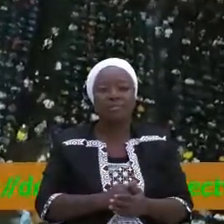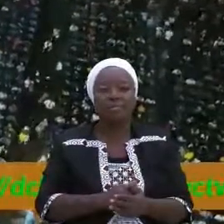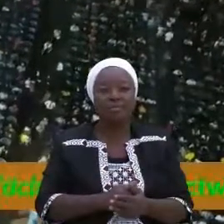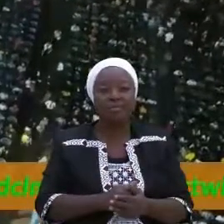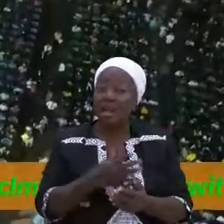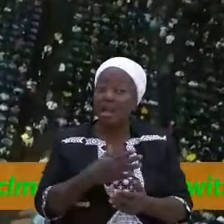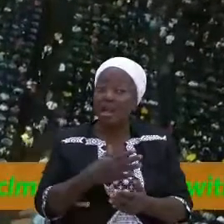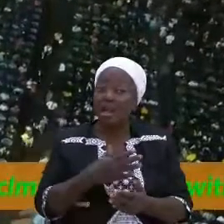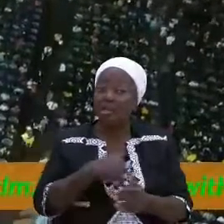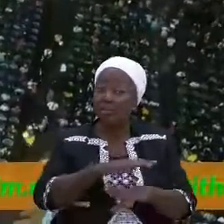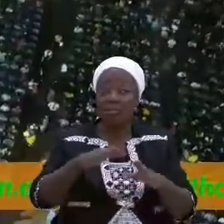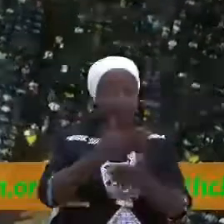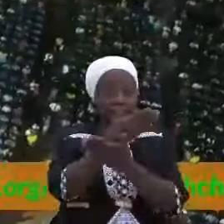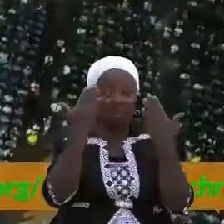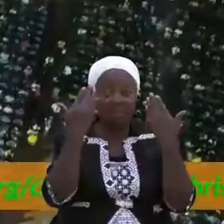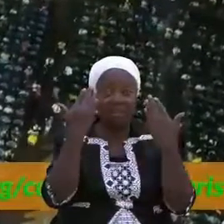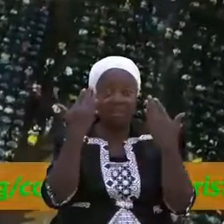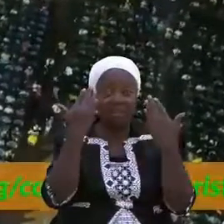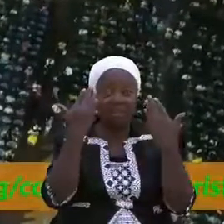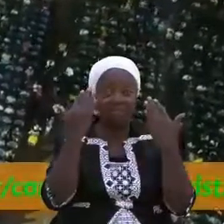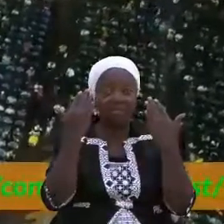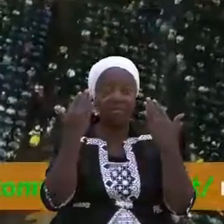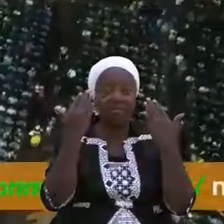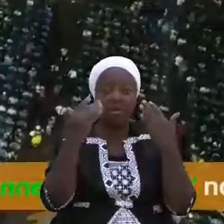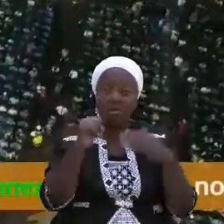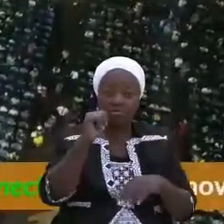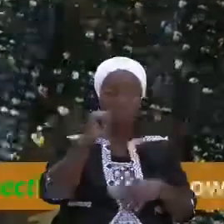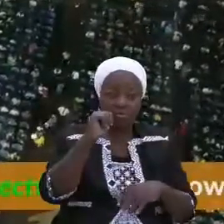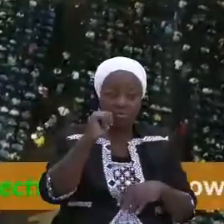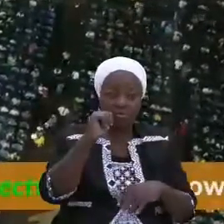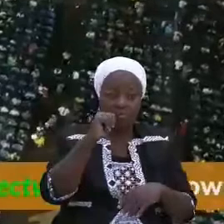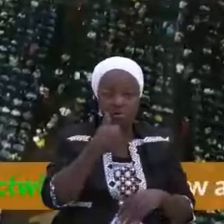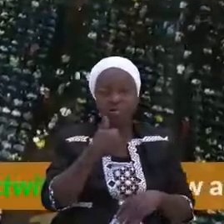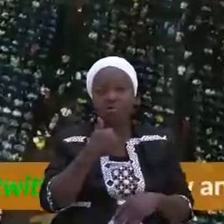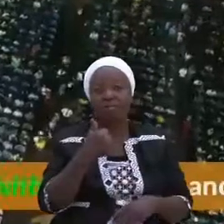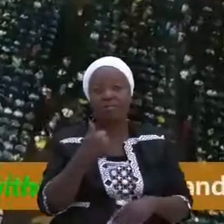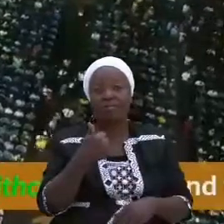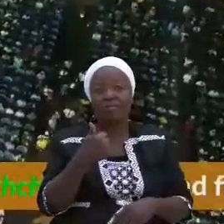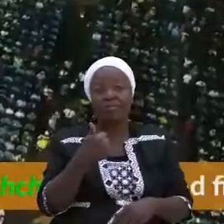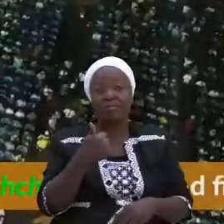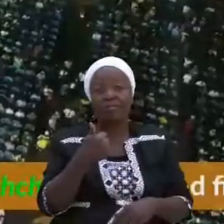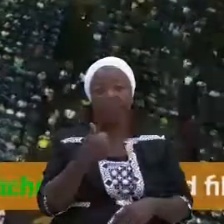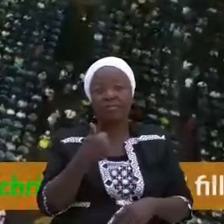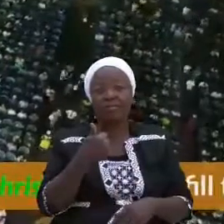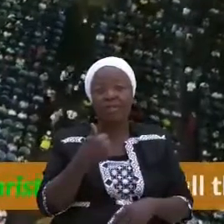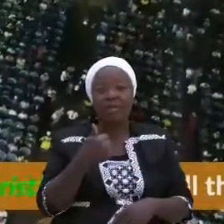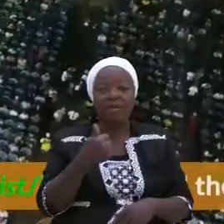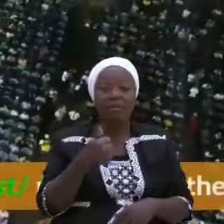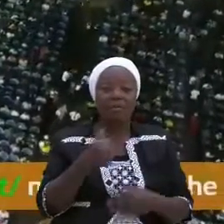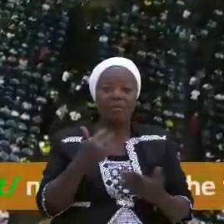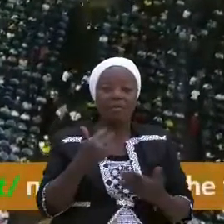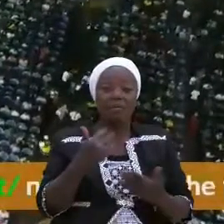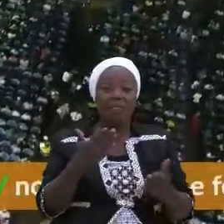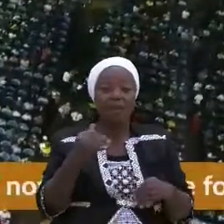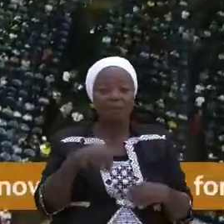and don't forget tomorrow at three o'clock